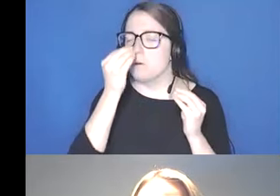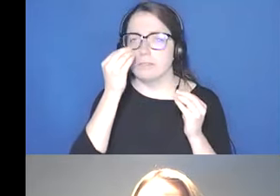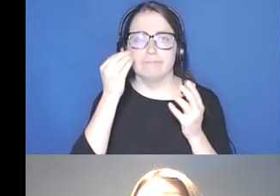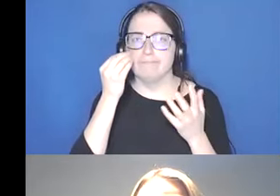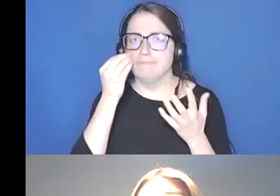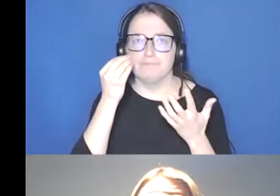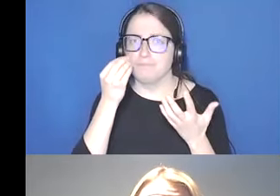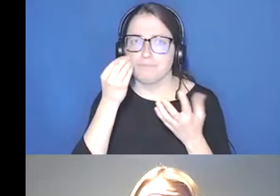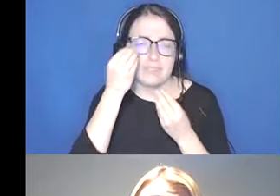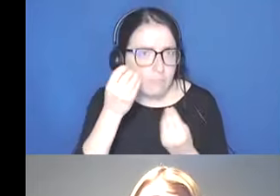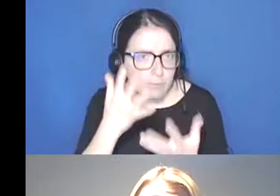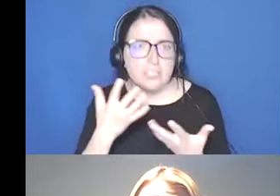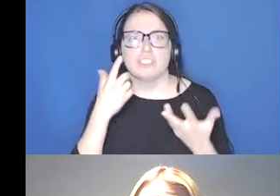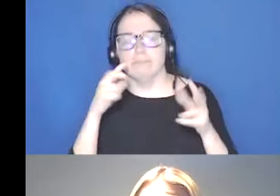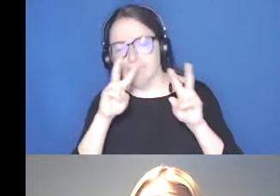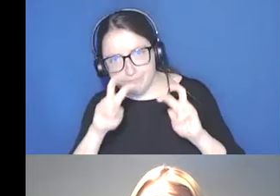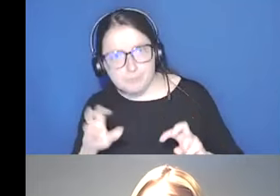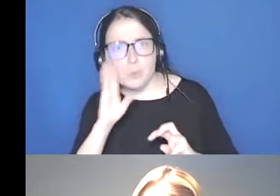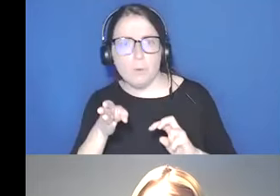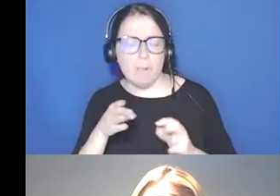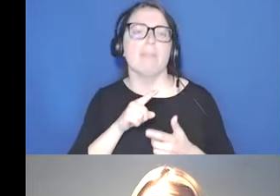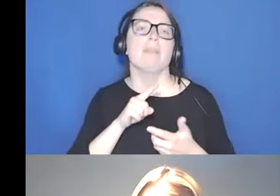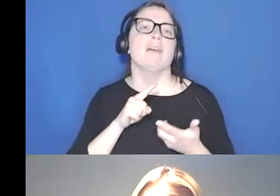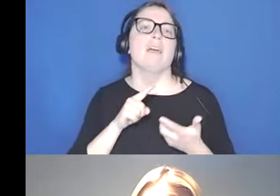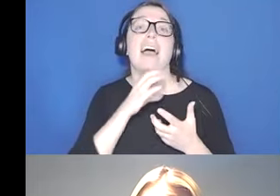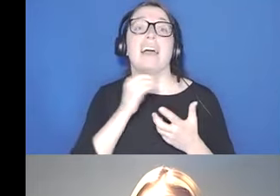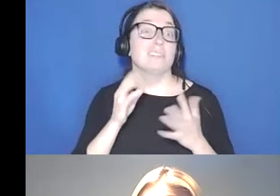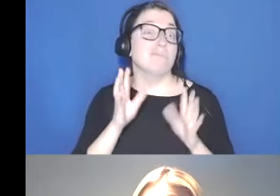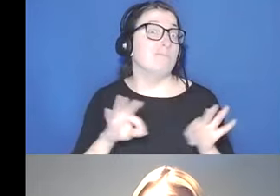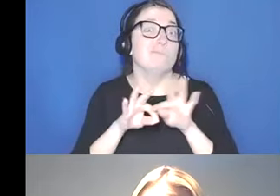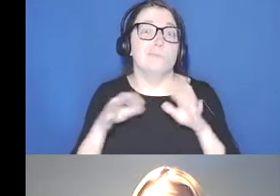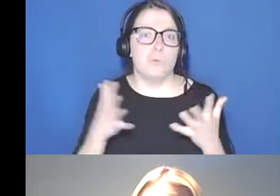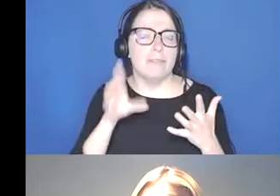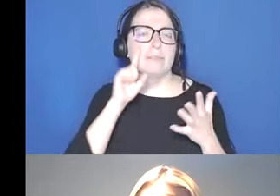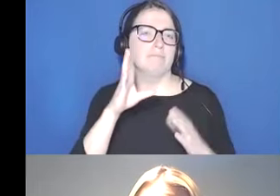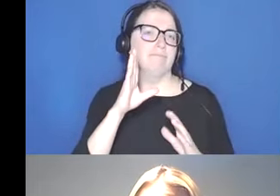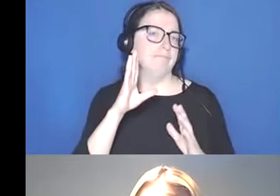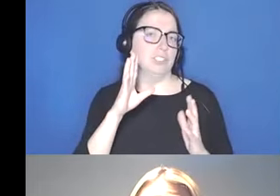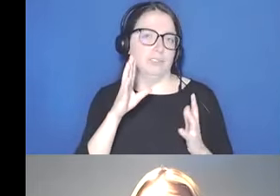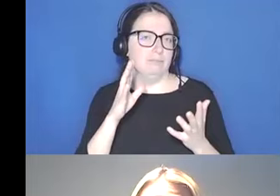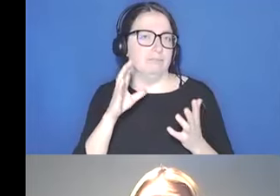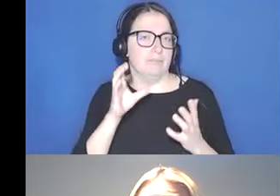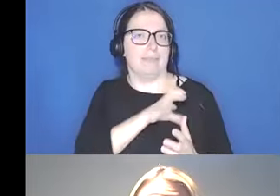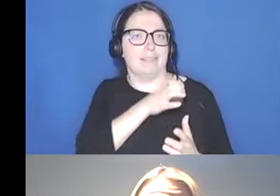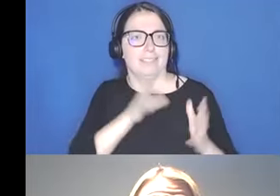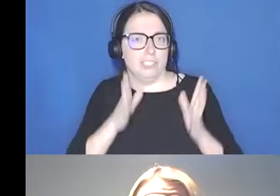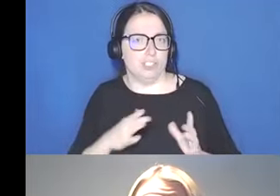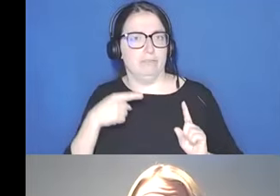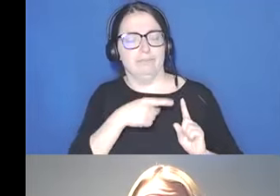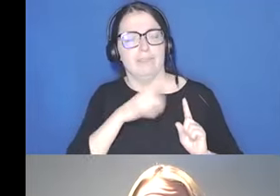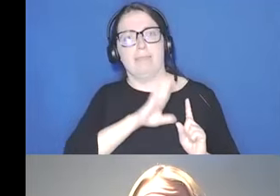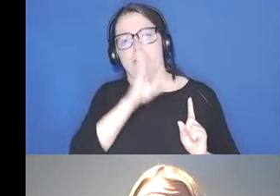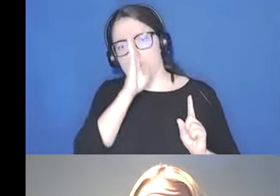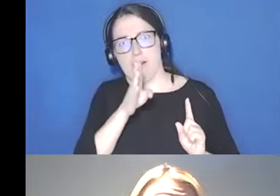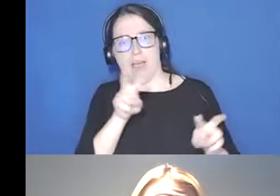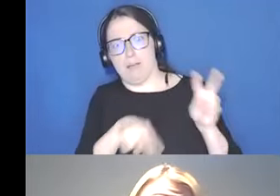then, a big portion of the assessment is really the direct observation that the clinician is doing of the child. And I do want to